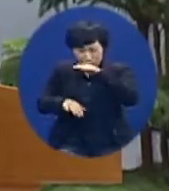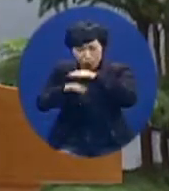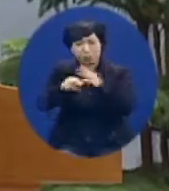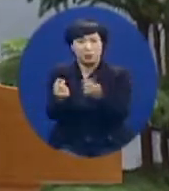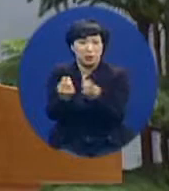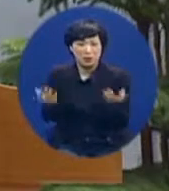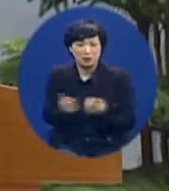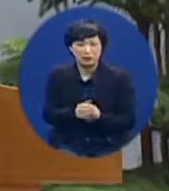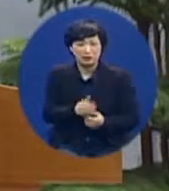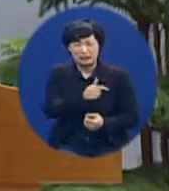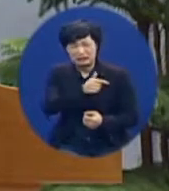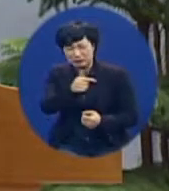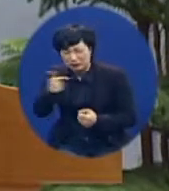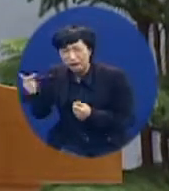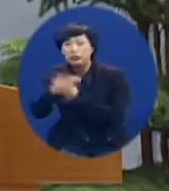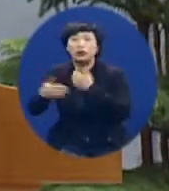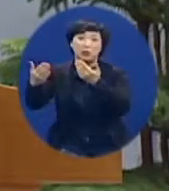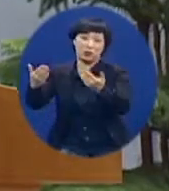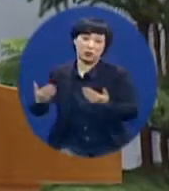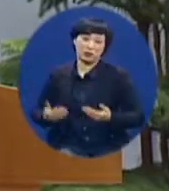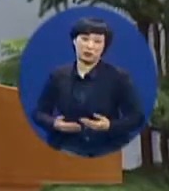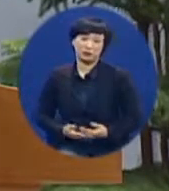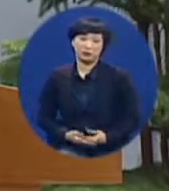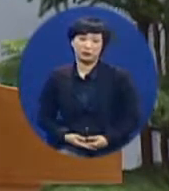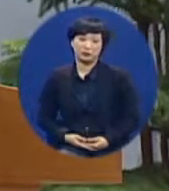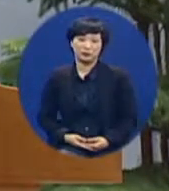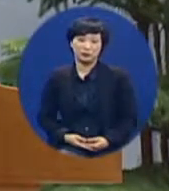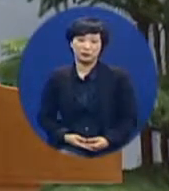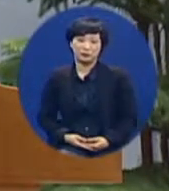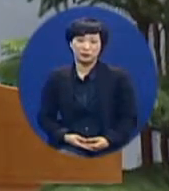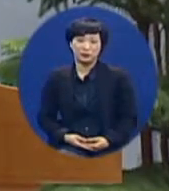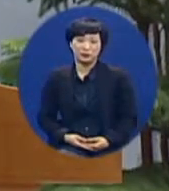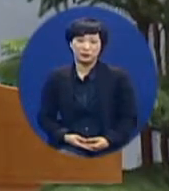much grace from the Lord.